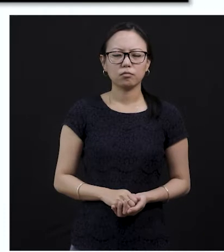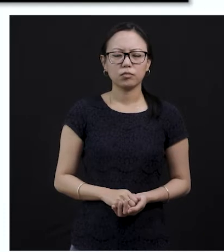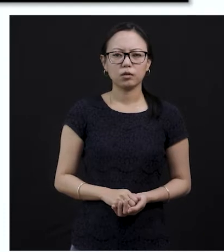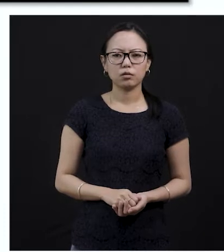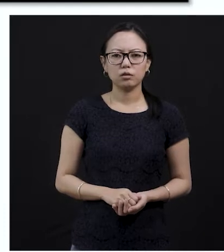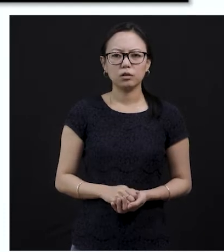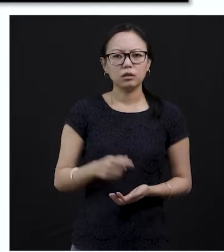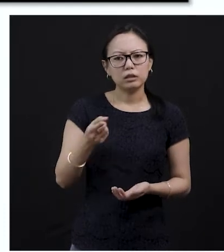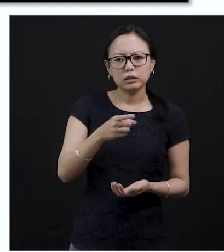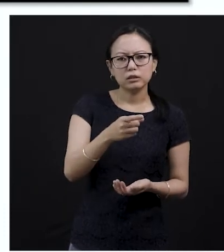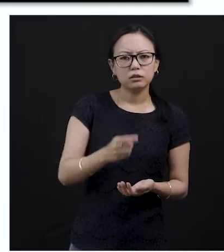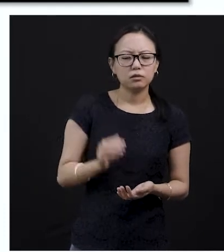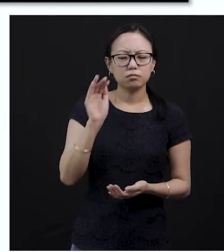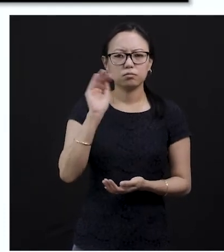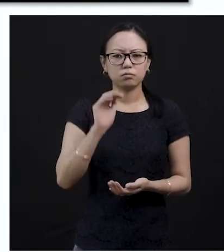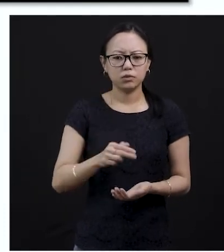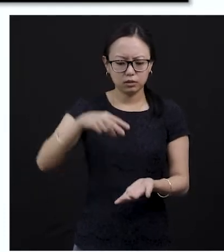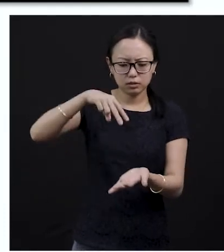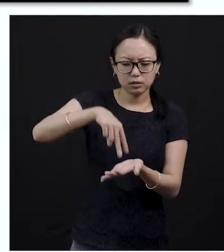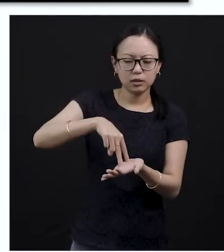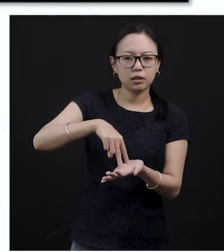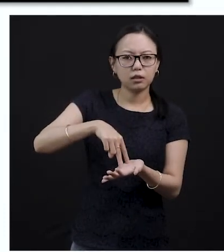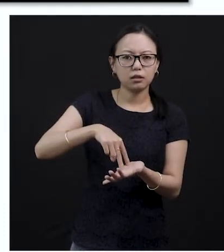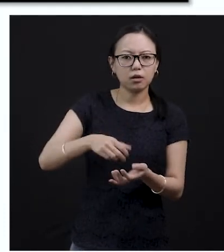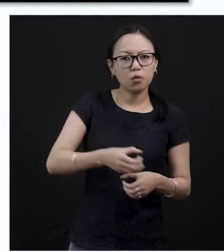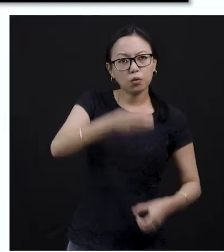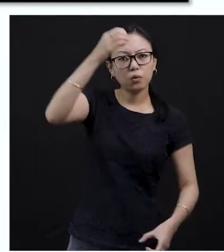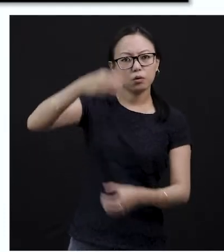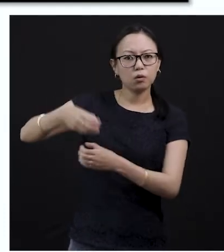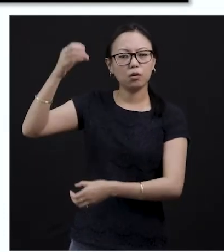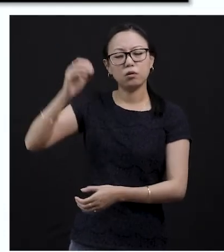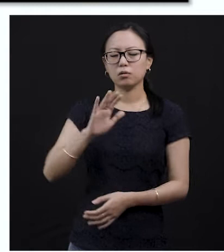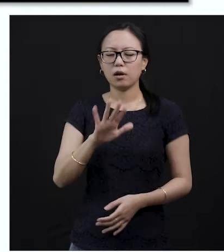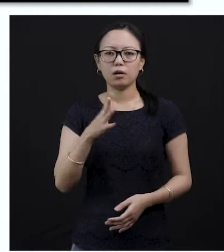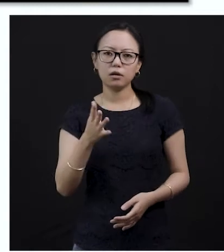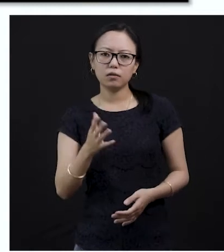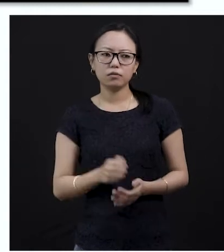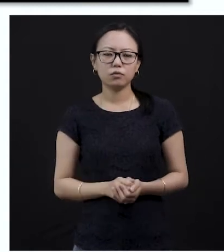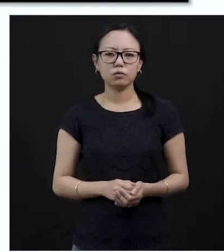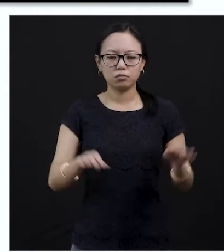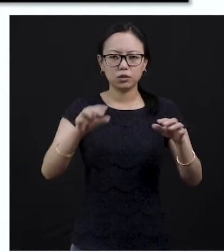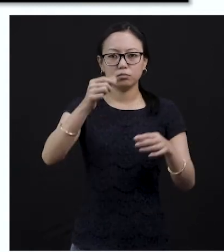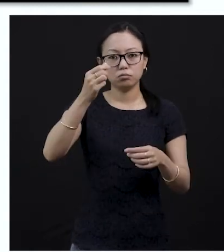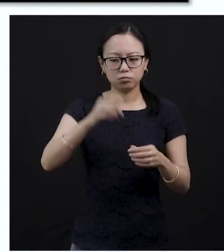legs. They stay in burrows deep in the sand to keep away from